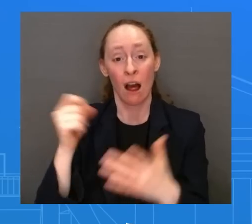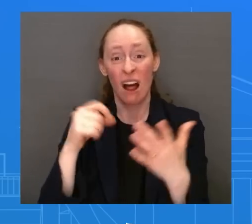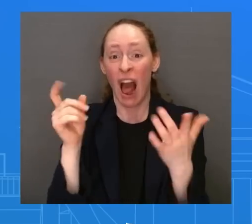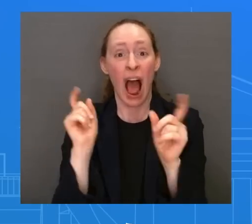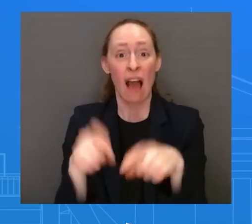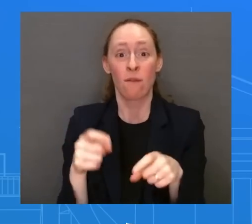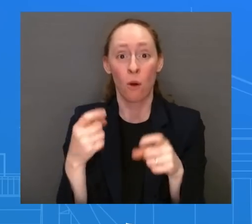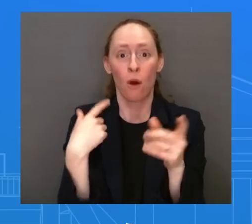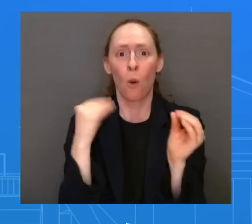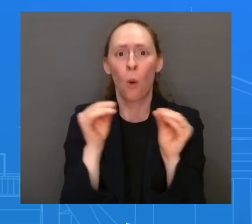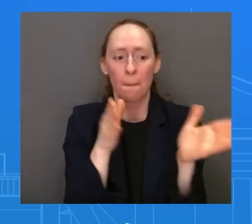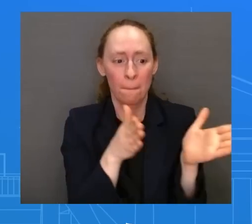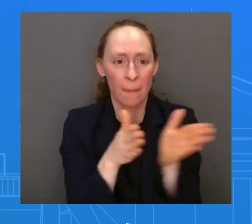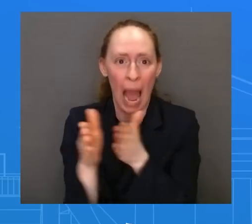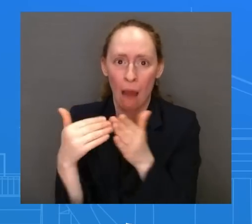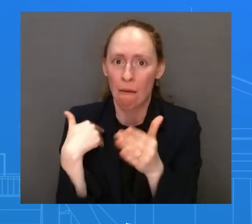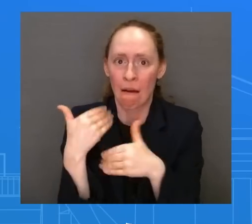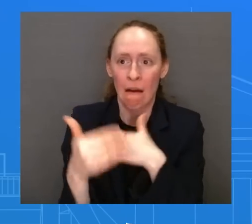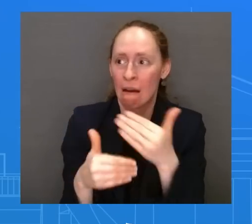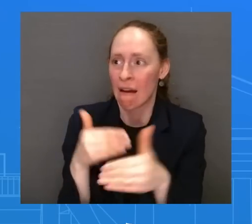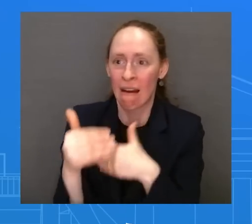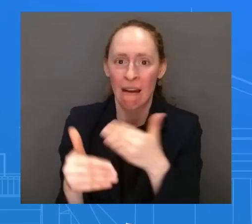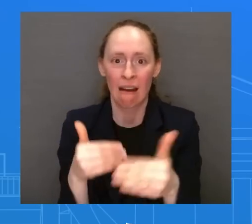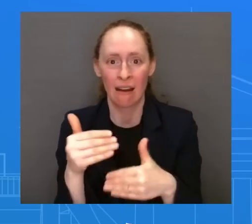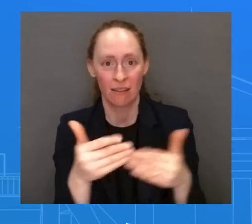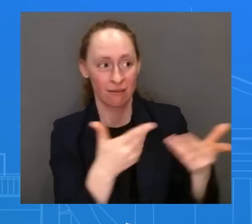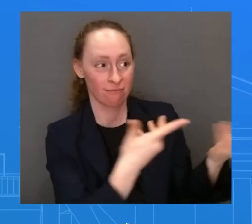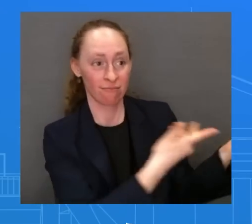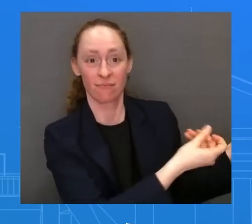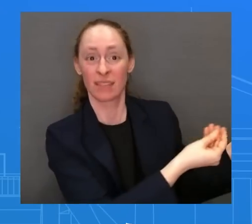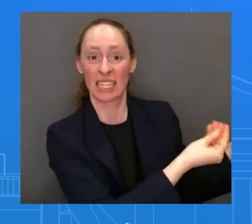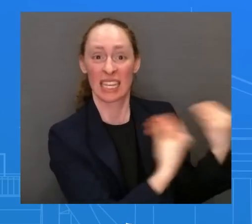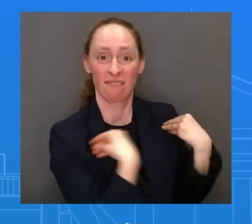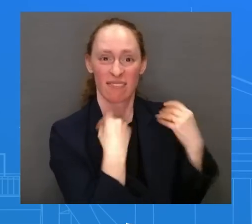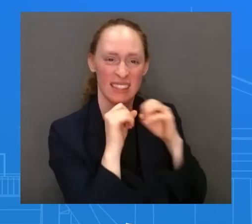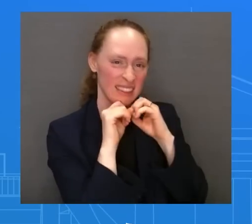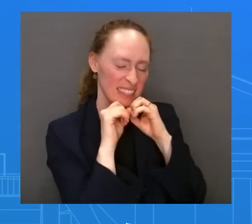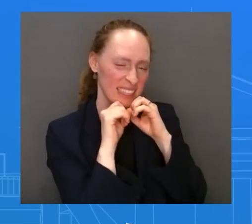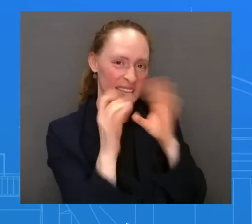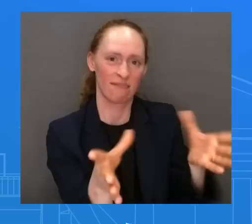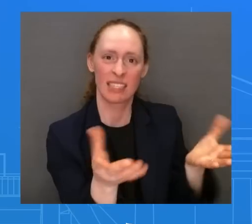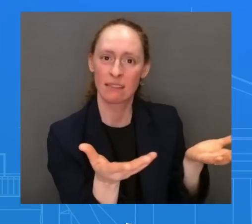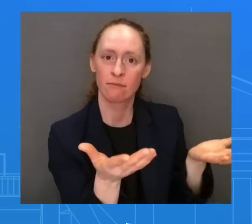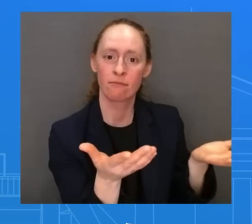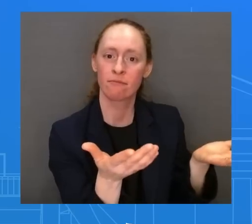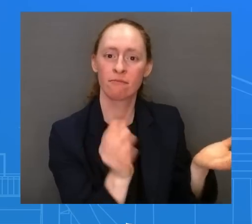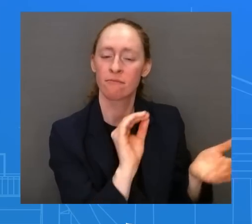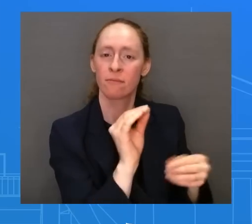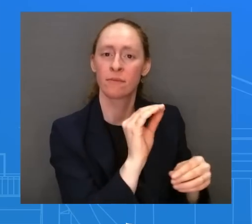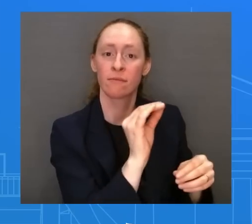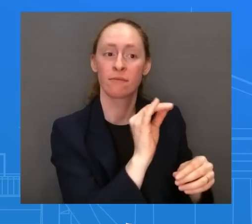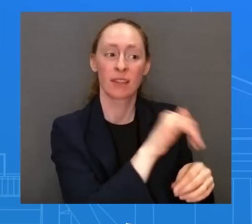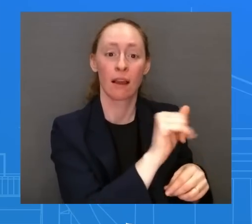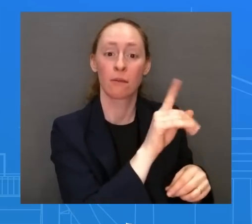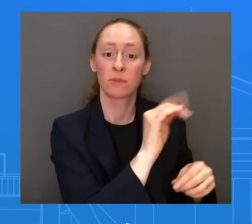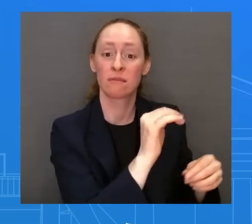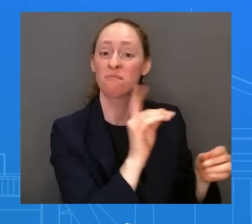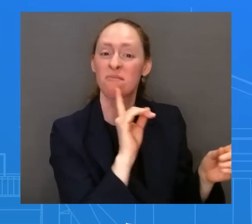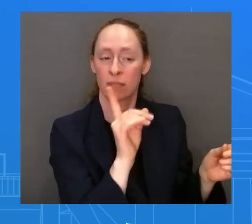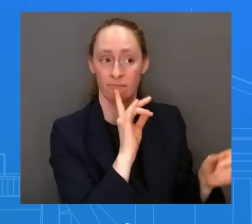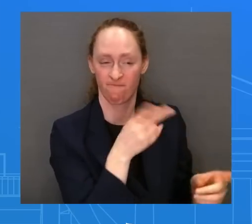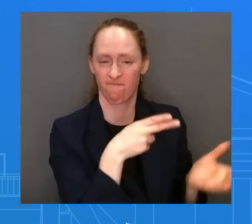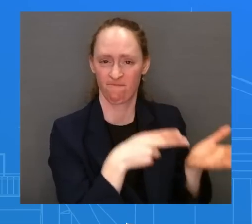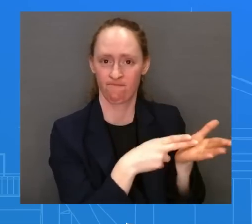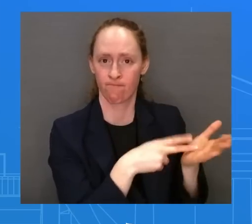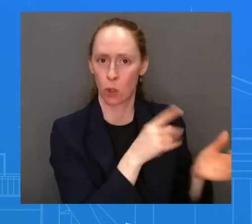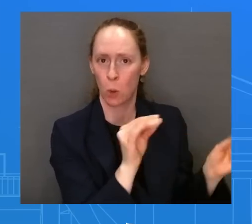apparent that that there was a lot of planning done so yes he took some time to uh to work through that I don't think he could be blamed for